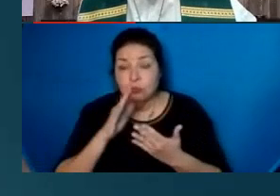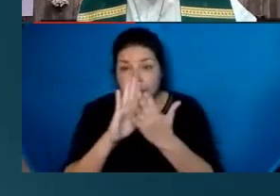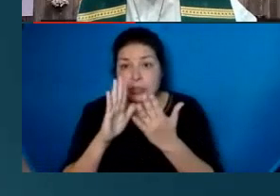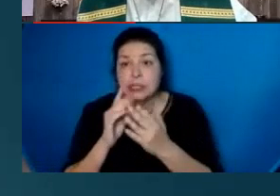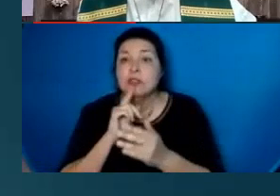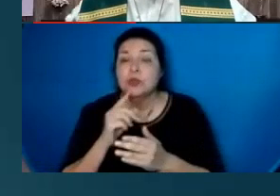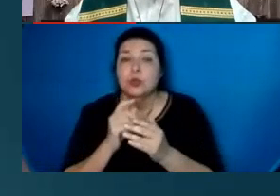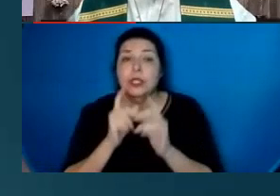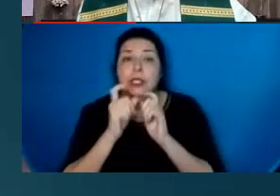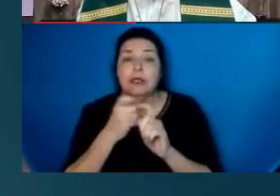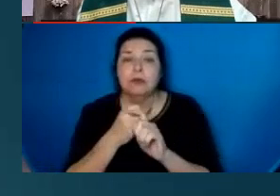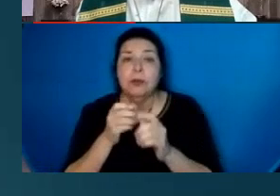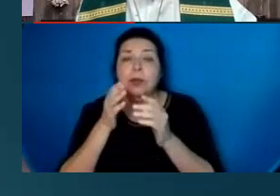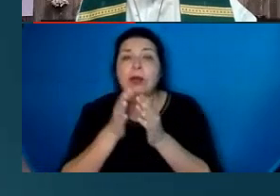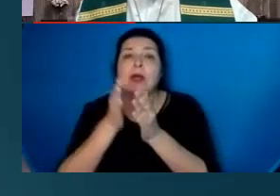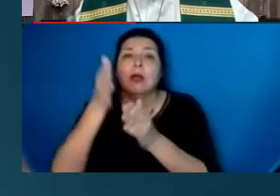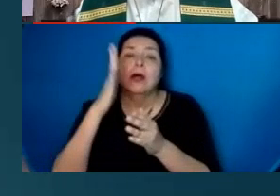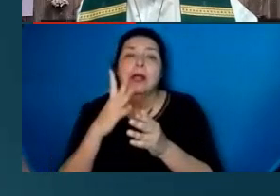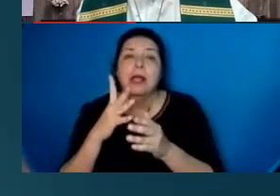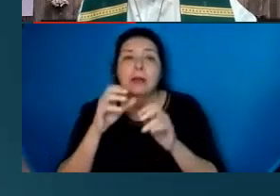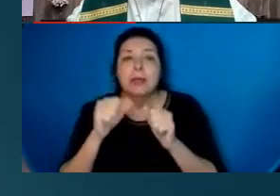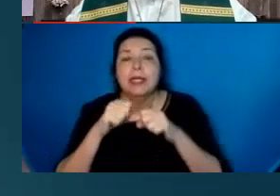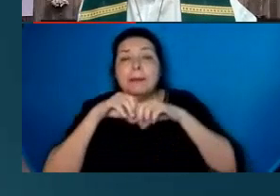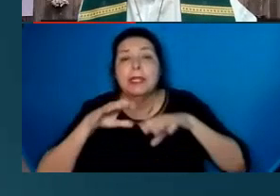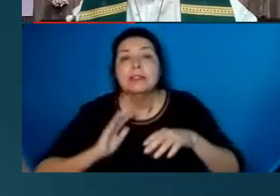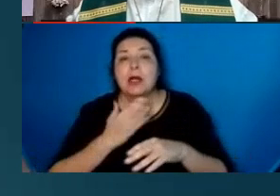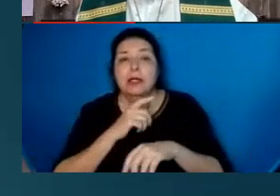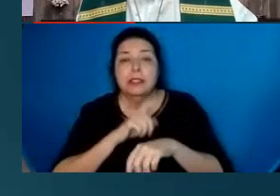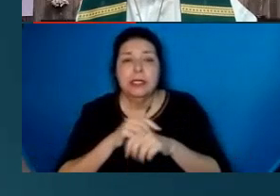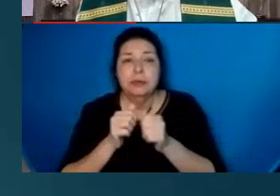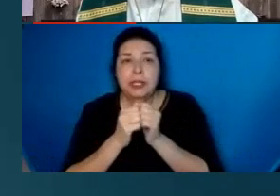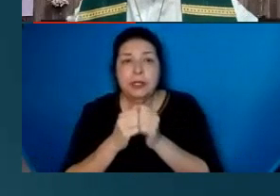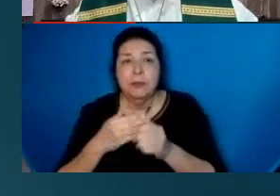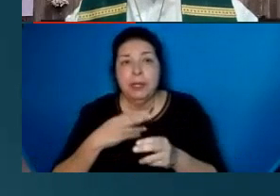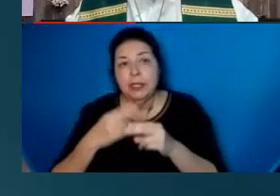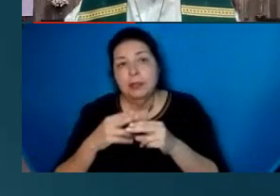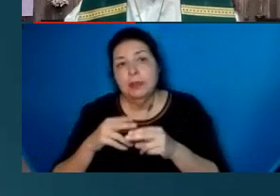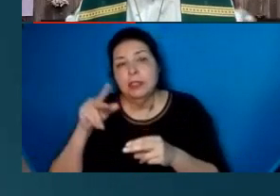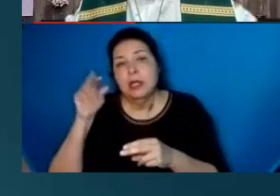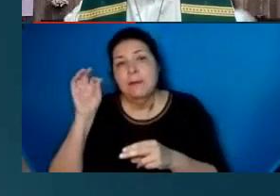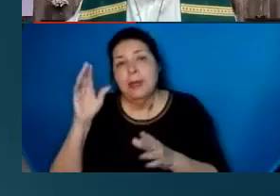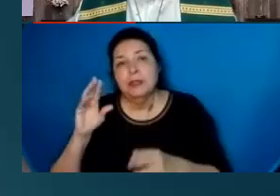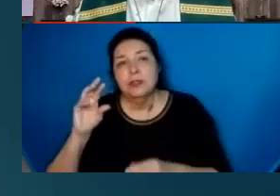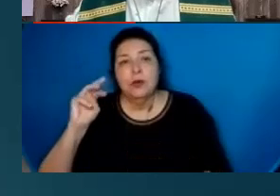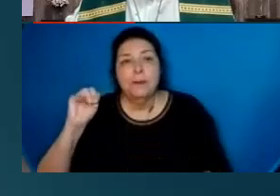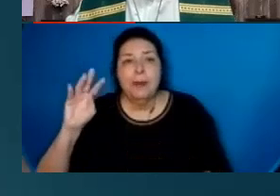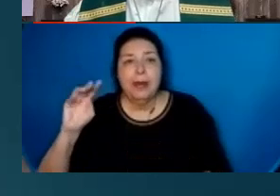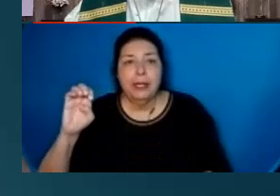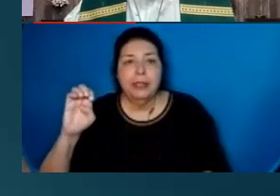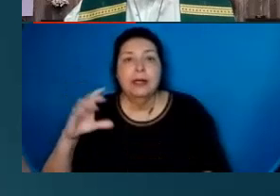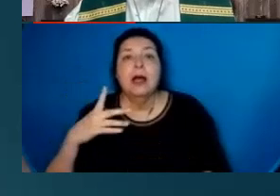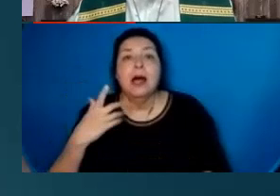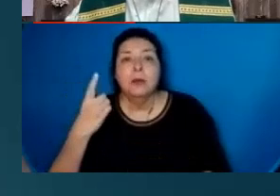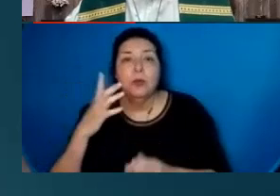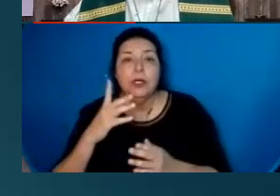together. I am Pastor Mike Grobelch, and I will be leading the service today. I'm one of the pastors at